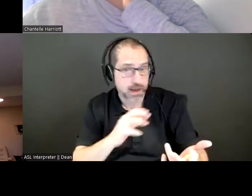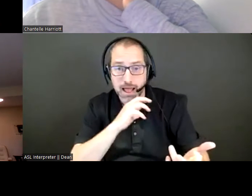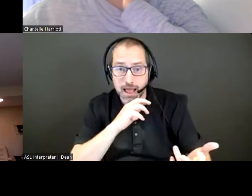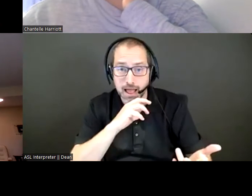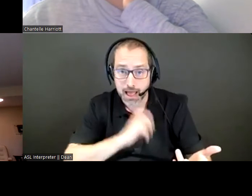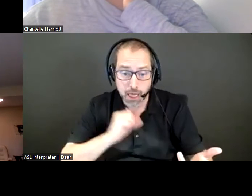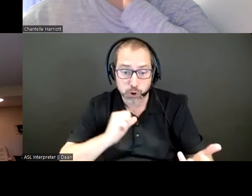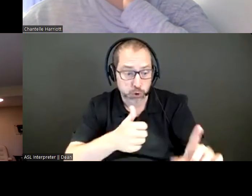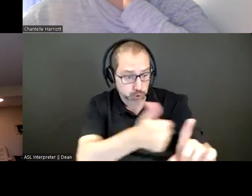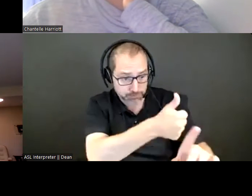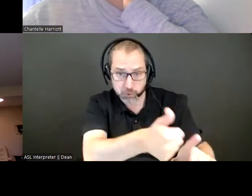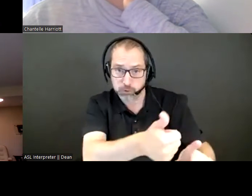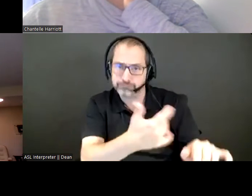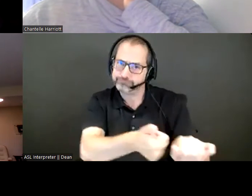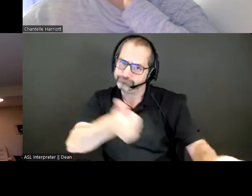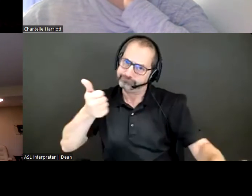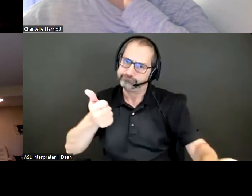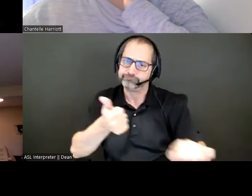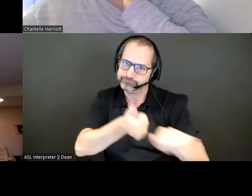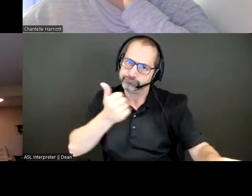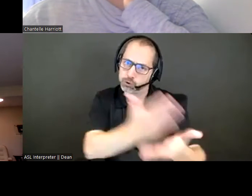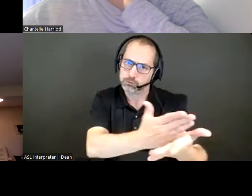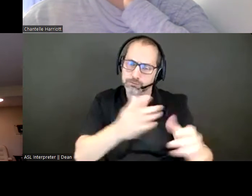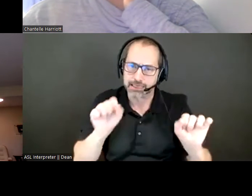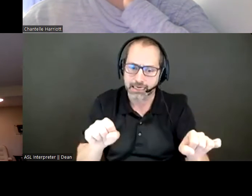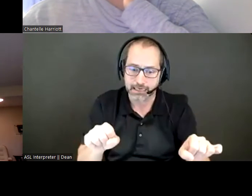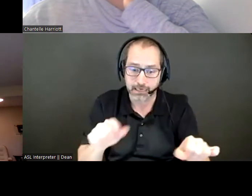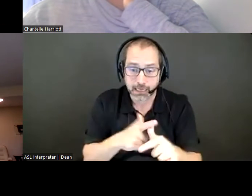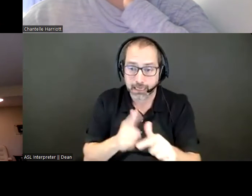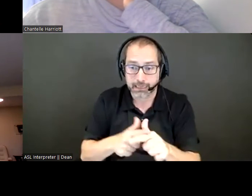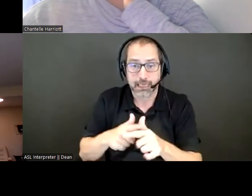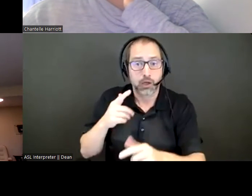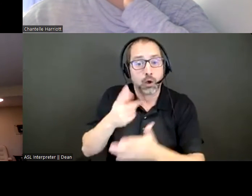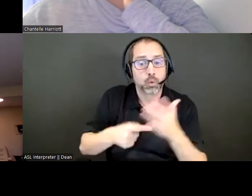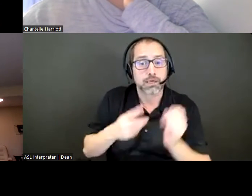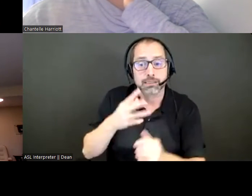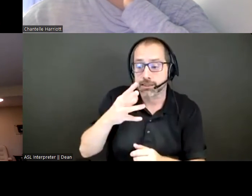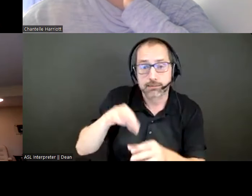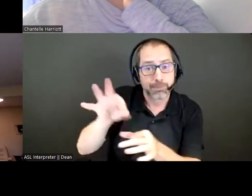abuse, and we promote what Spirit Wolf said, these